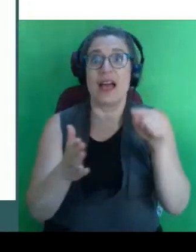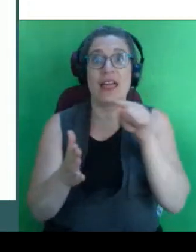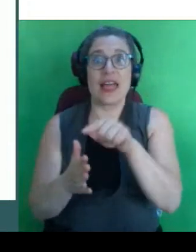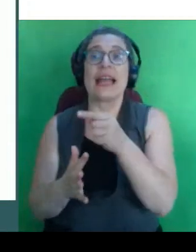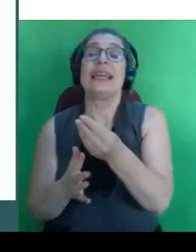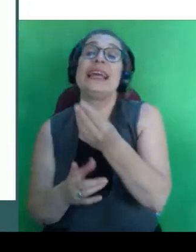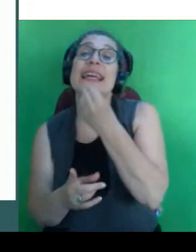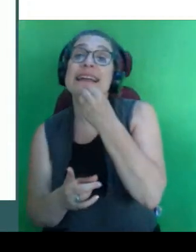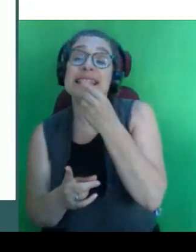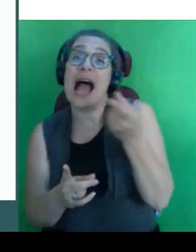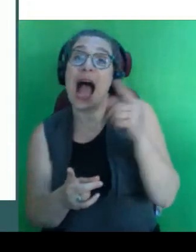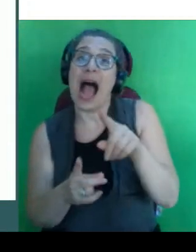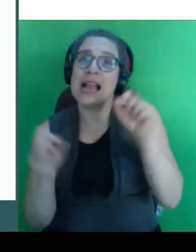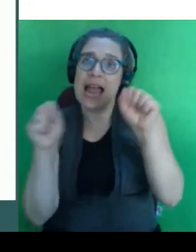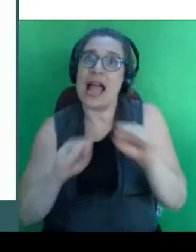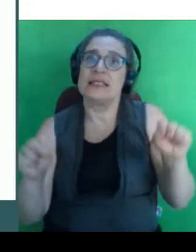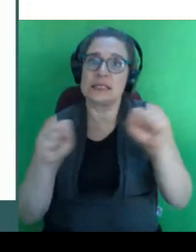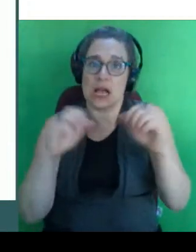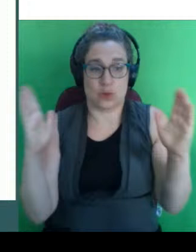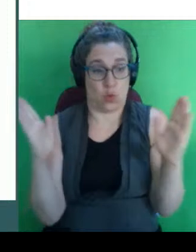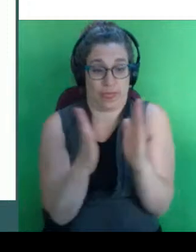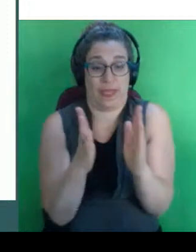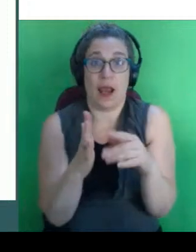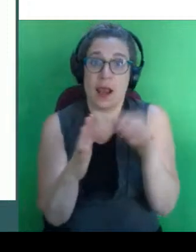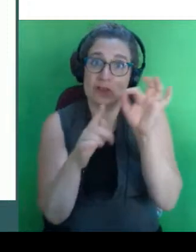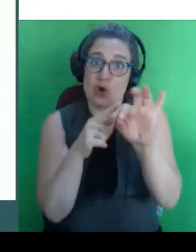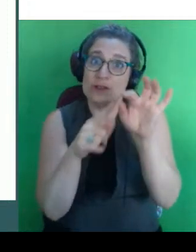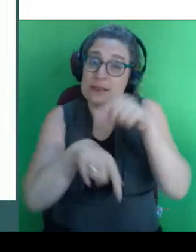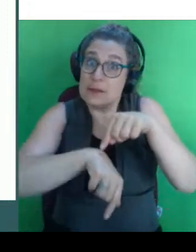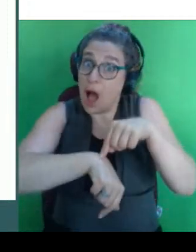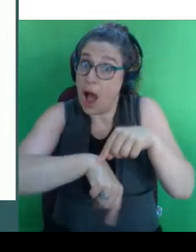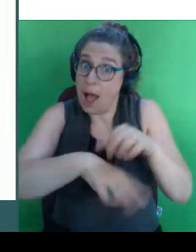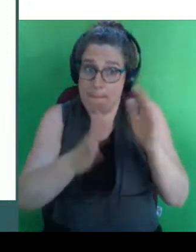exercise, they'll have an attack. And